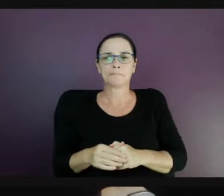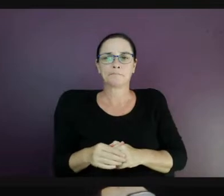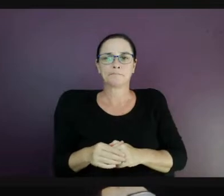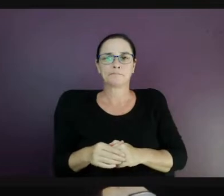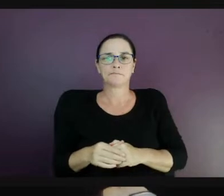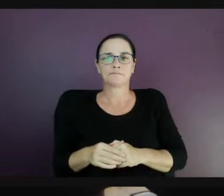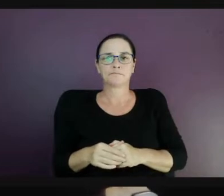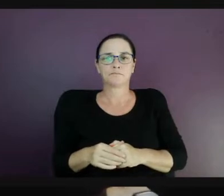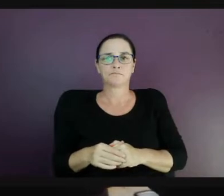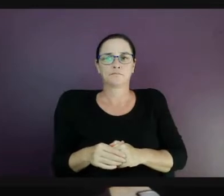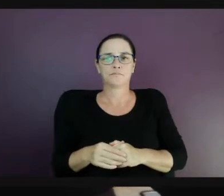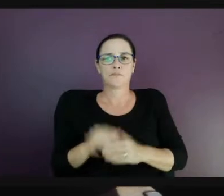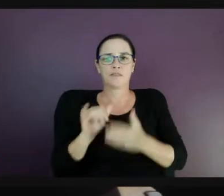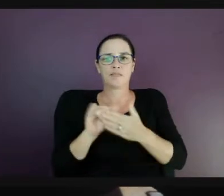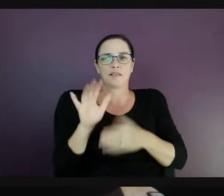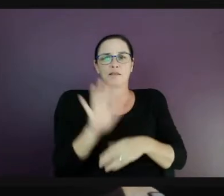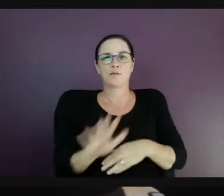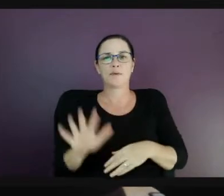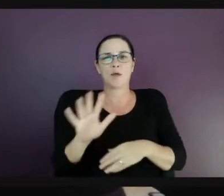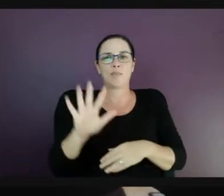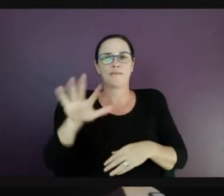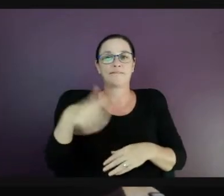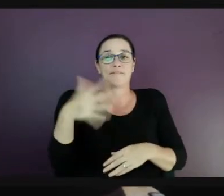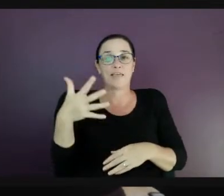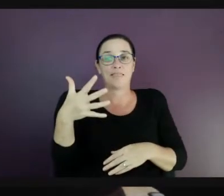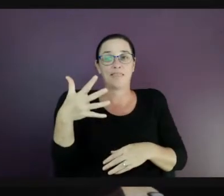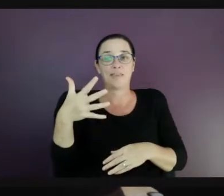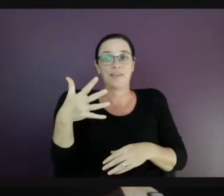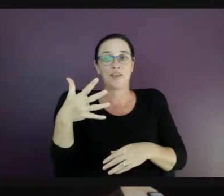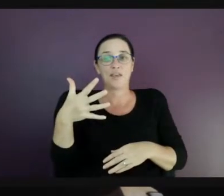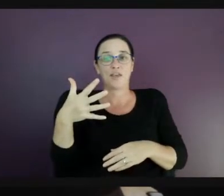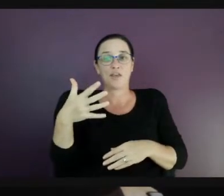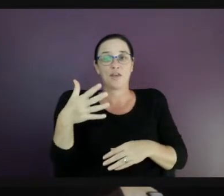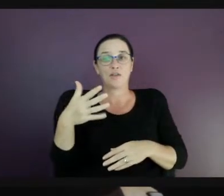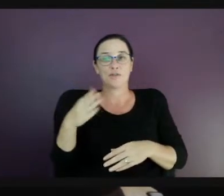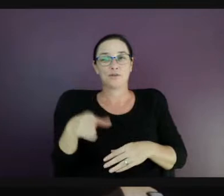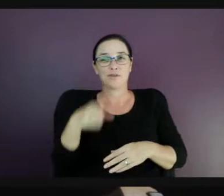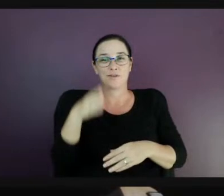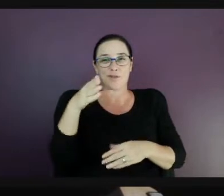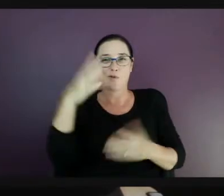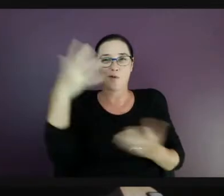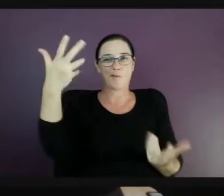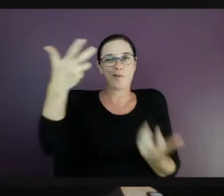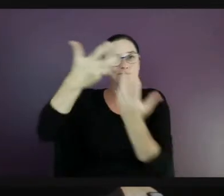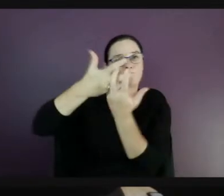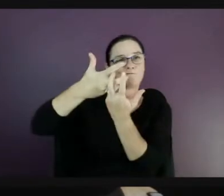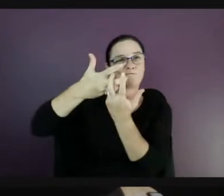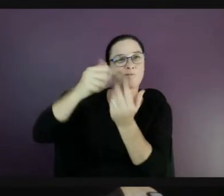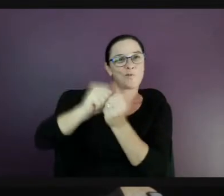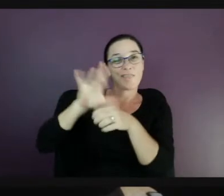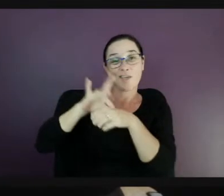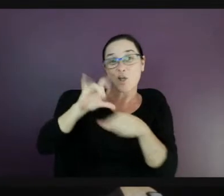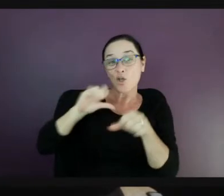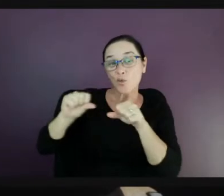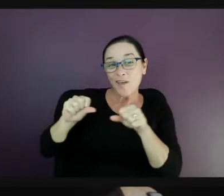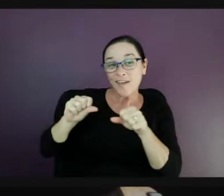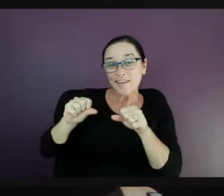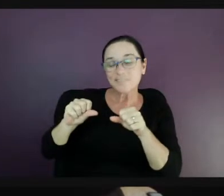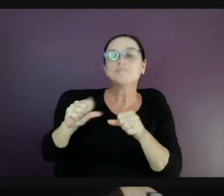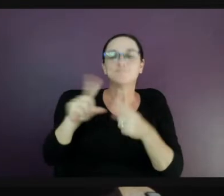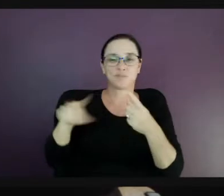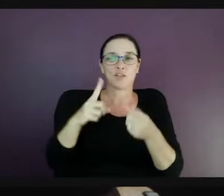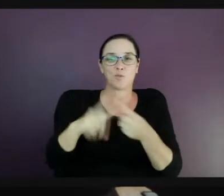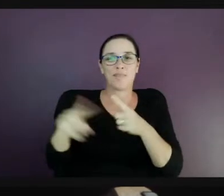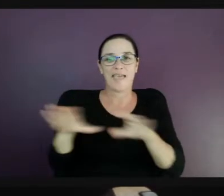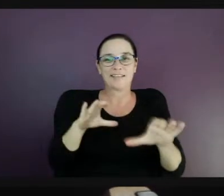there's that's around in a fifth. So we come back to our earthquakes, and that is when the activity begins, is